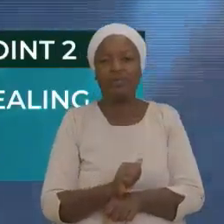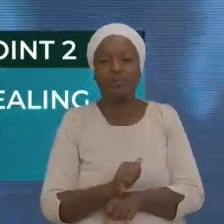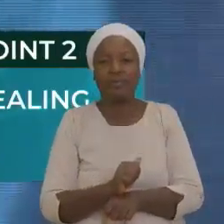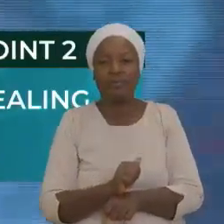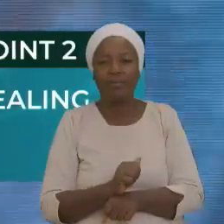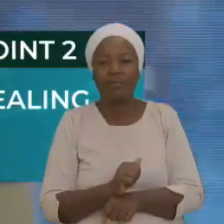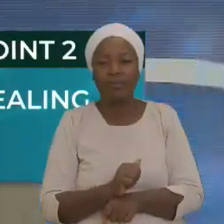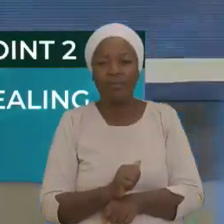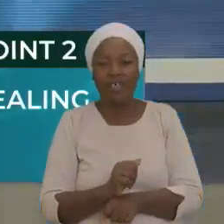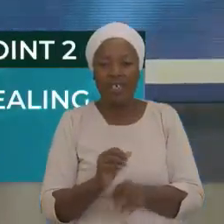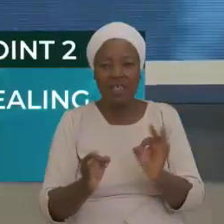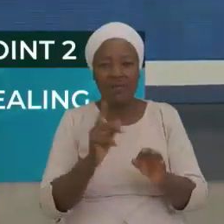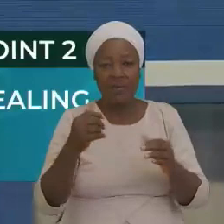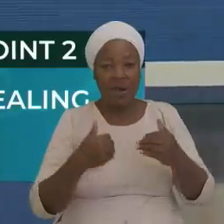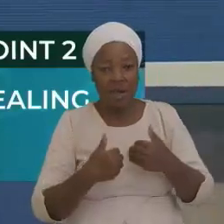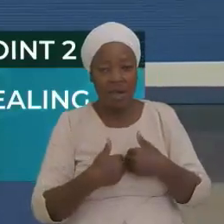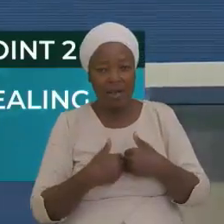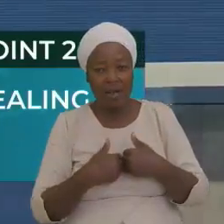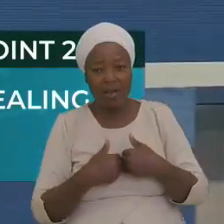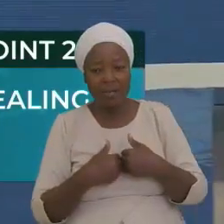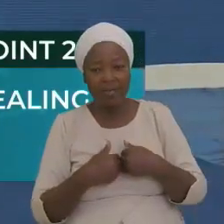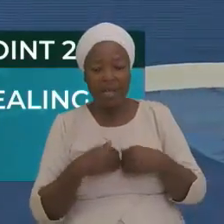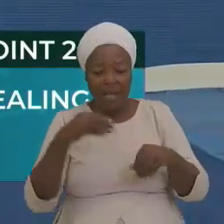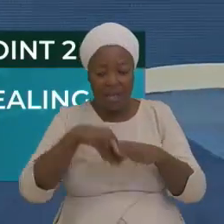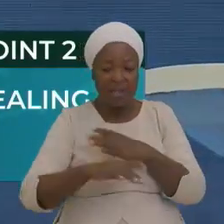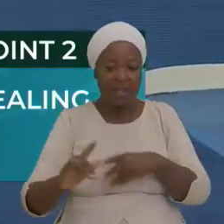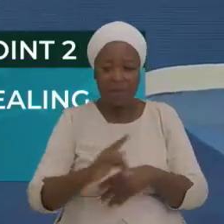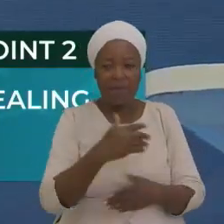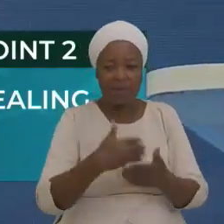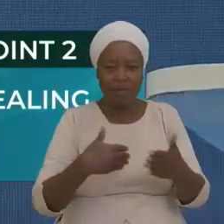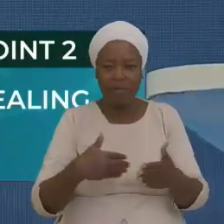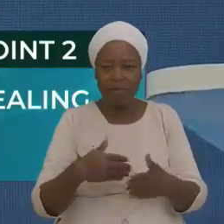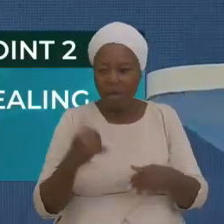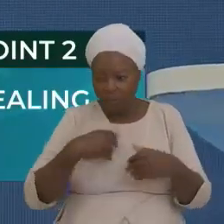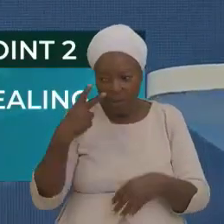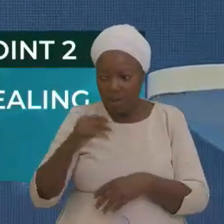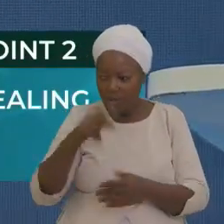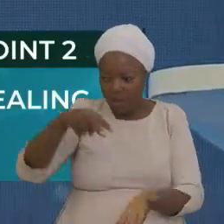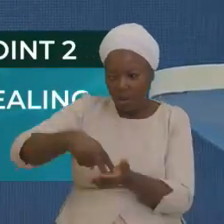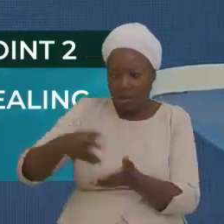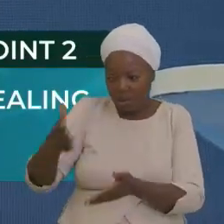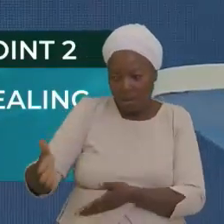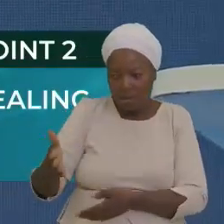if you have, you know, if you have gone on a plane before, have you seen anybody rising up there?